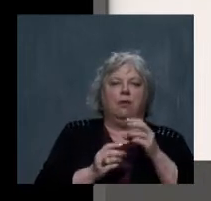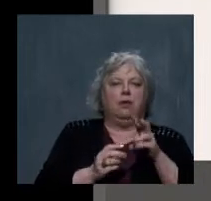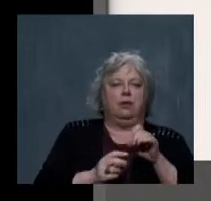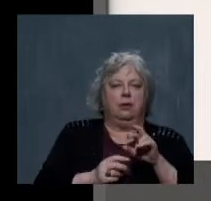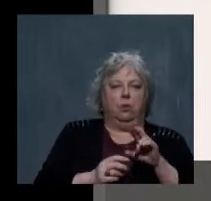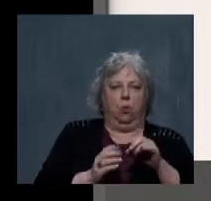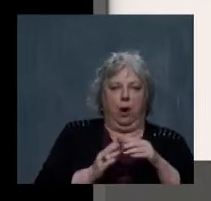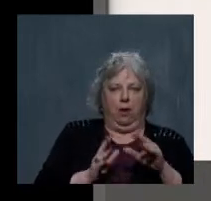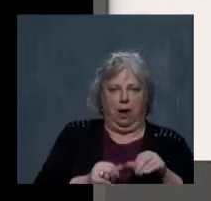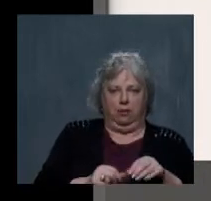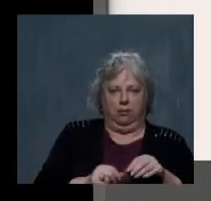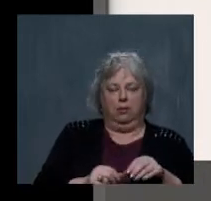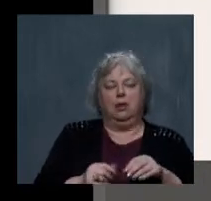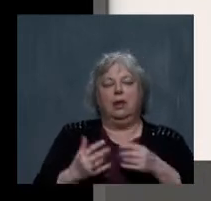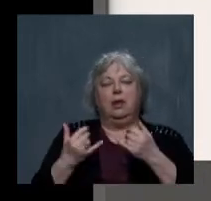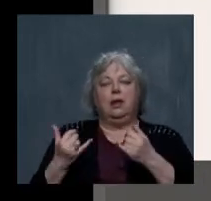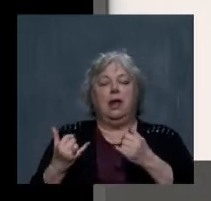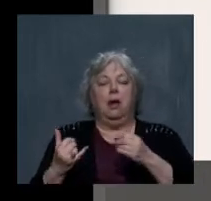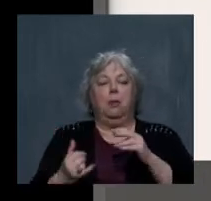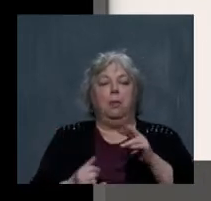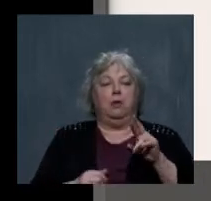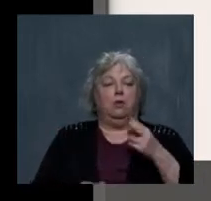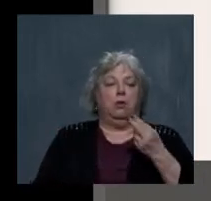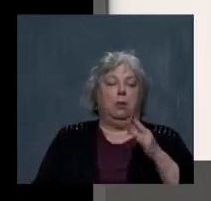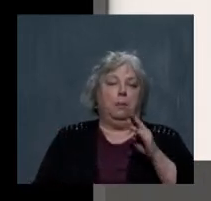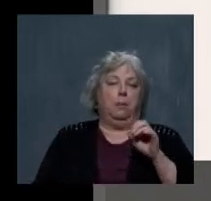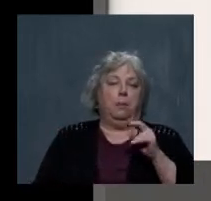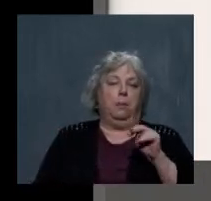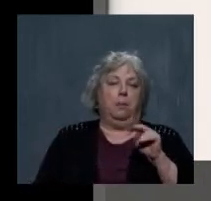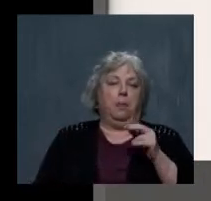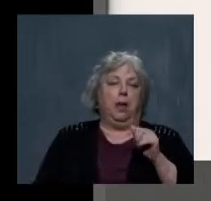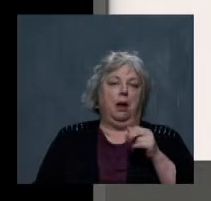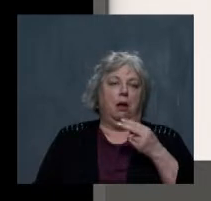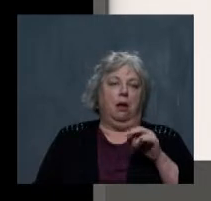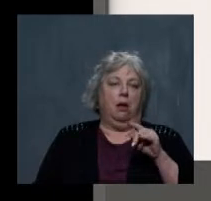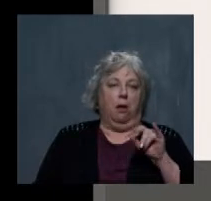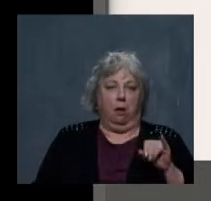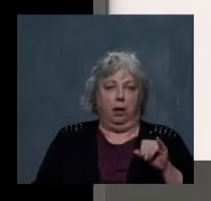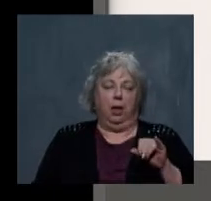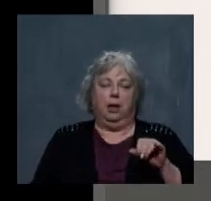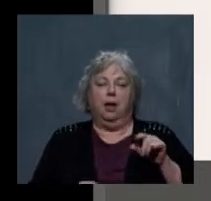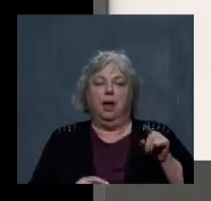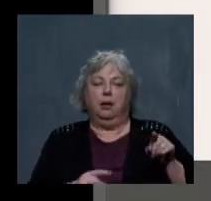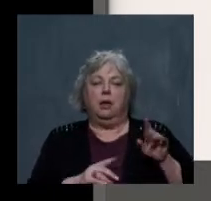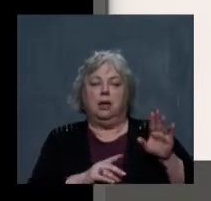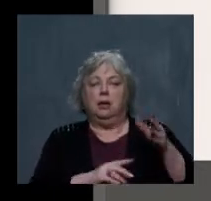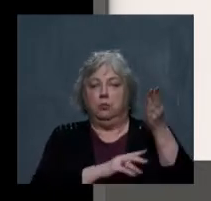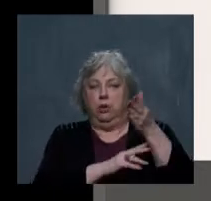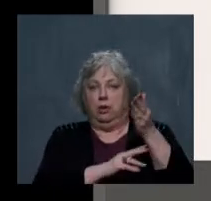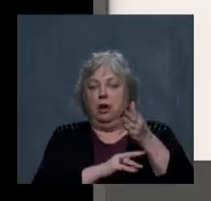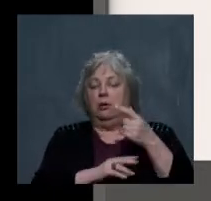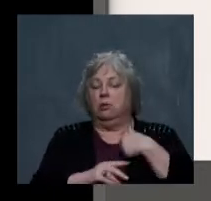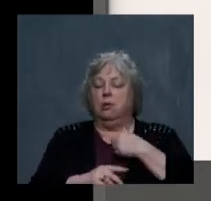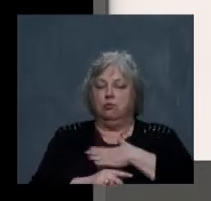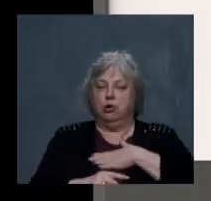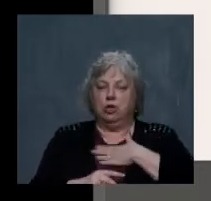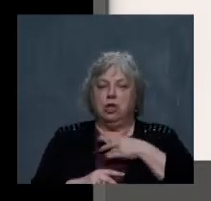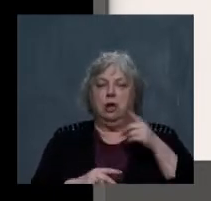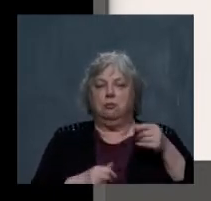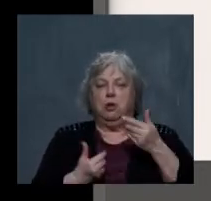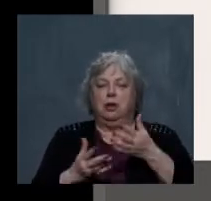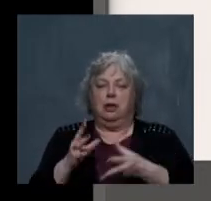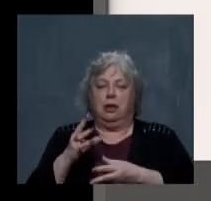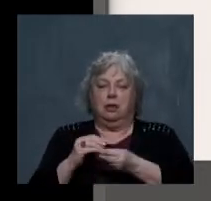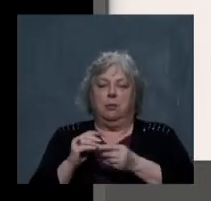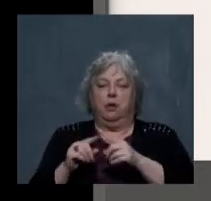generate. Now, Mr. Benahati, I appreciate his presentation, and he presented to you a summary of the